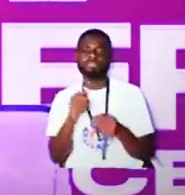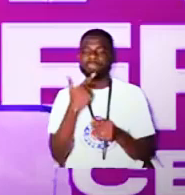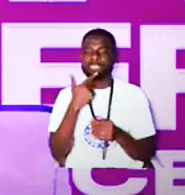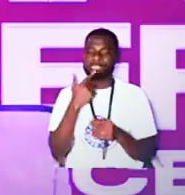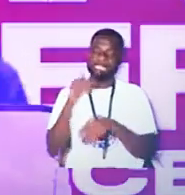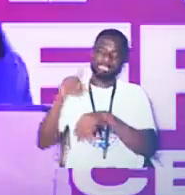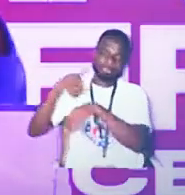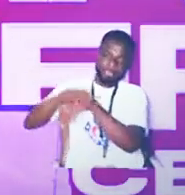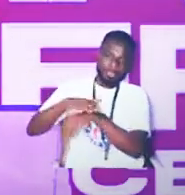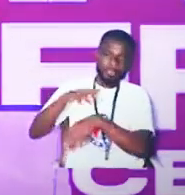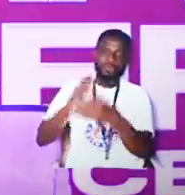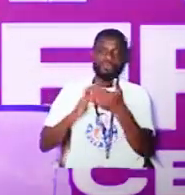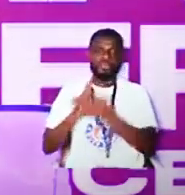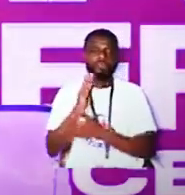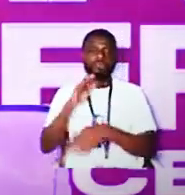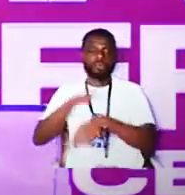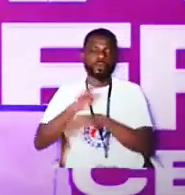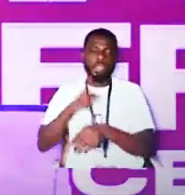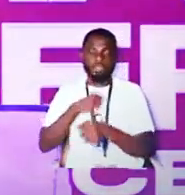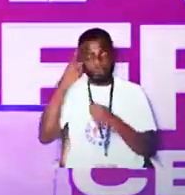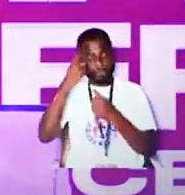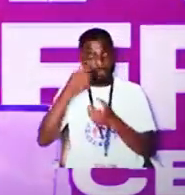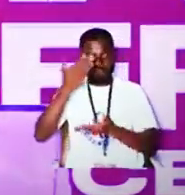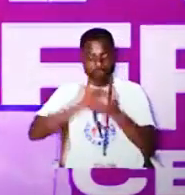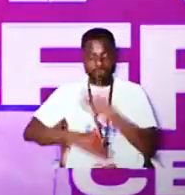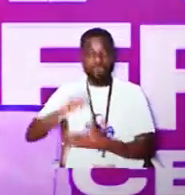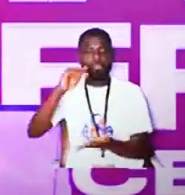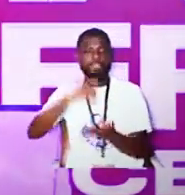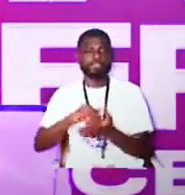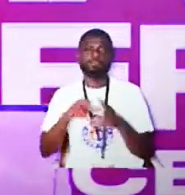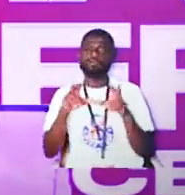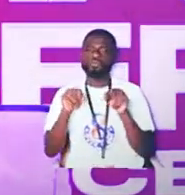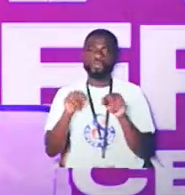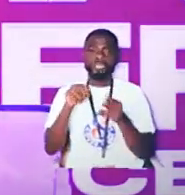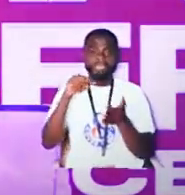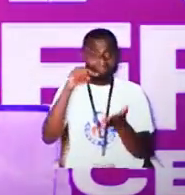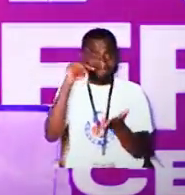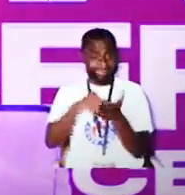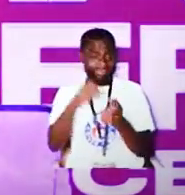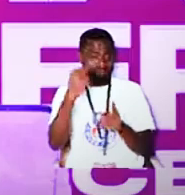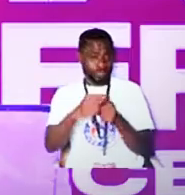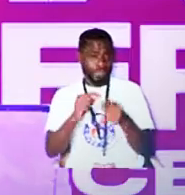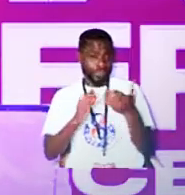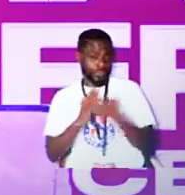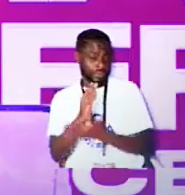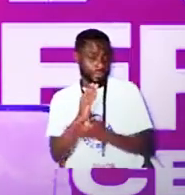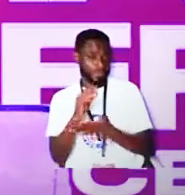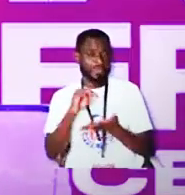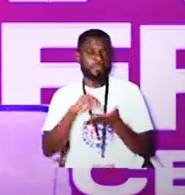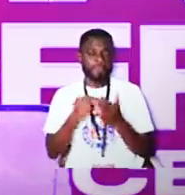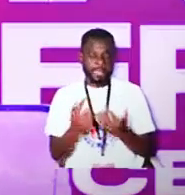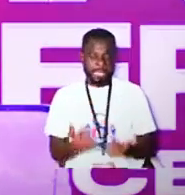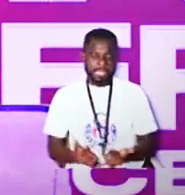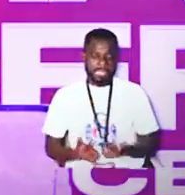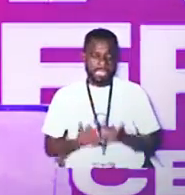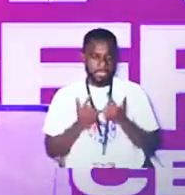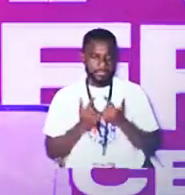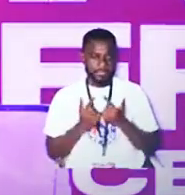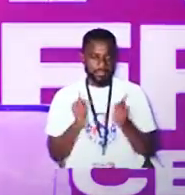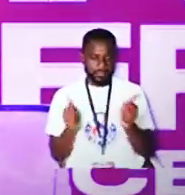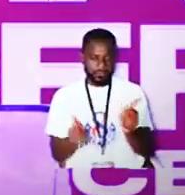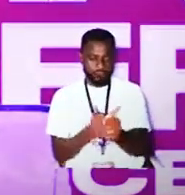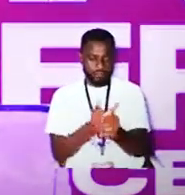us because we are born again. No. This Old Testament righteousness simply means that living by the